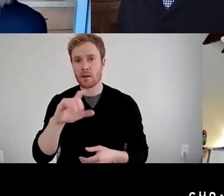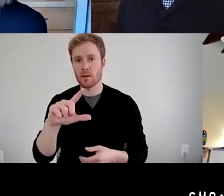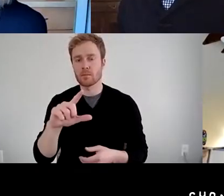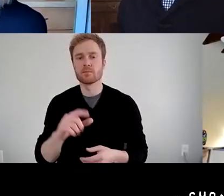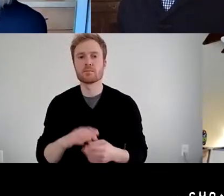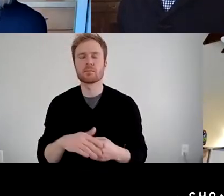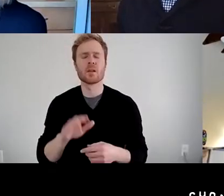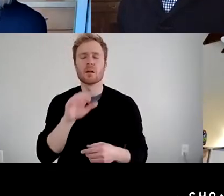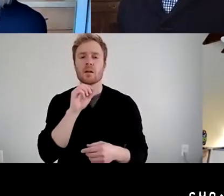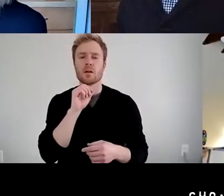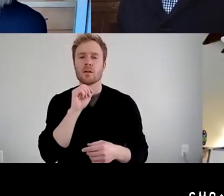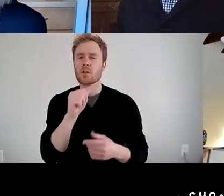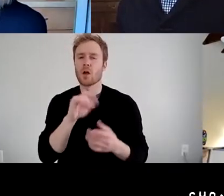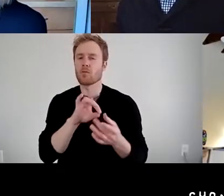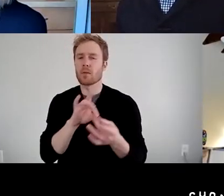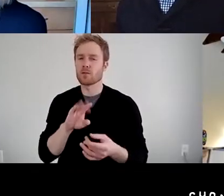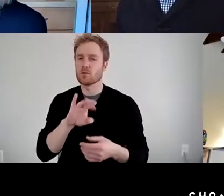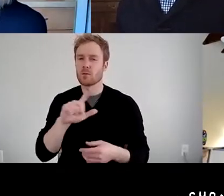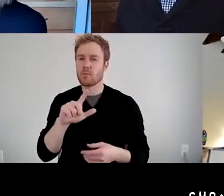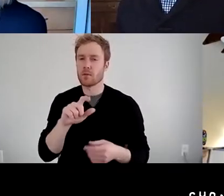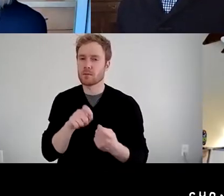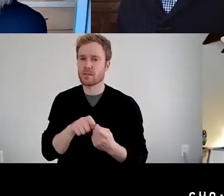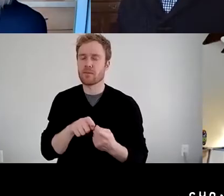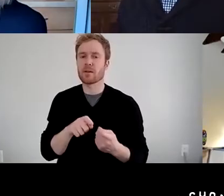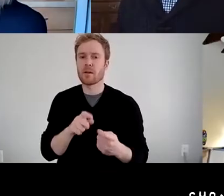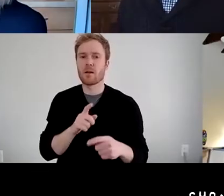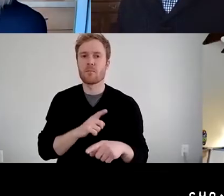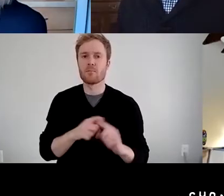1st, 2021 and ending December 31st,